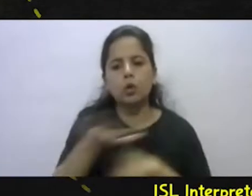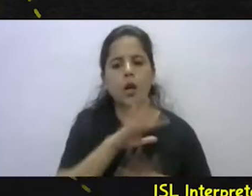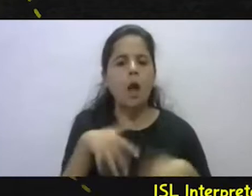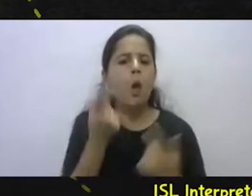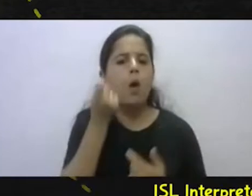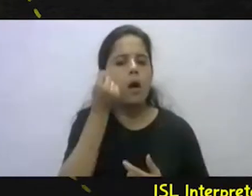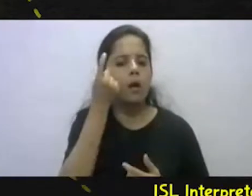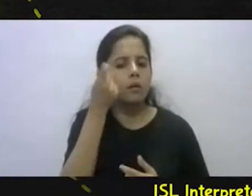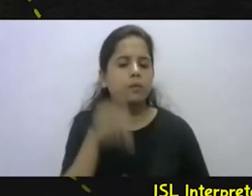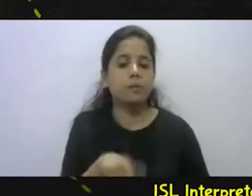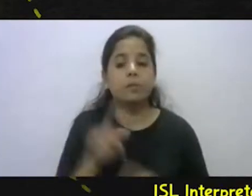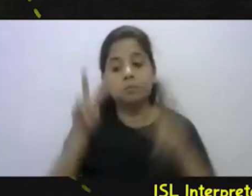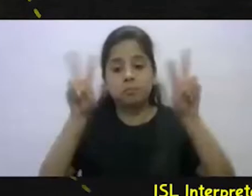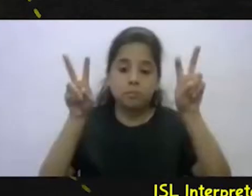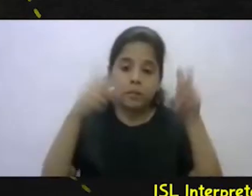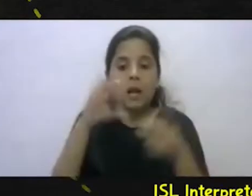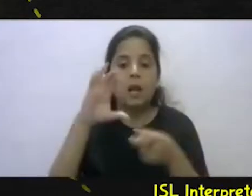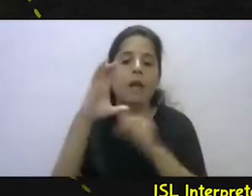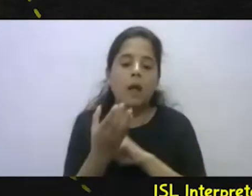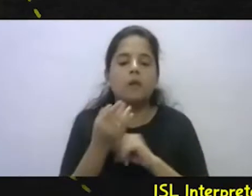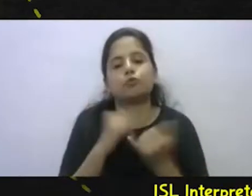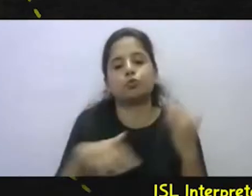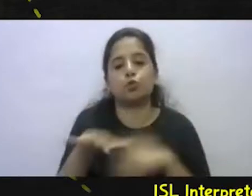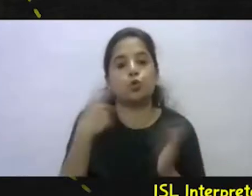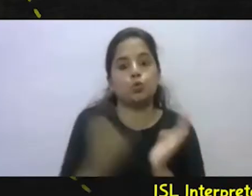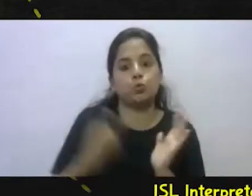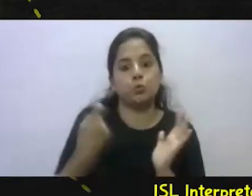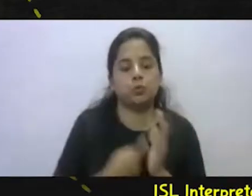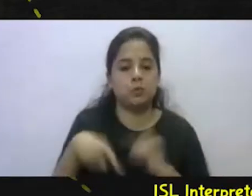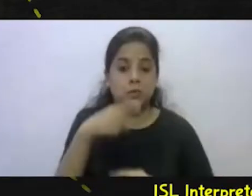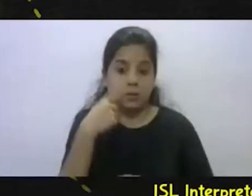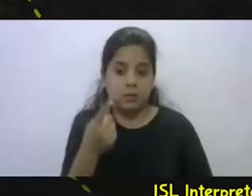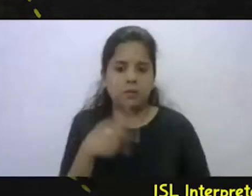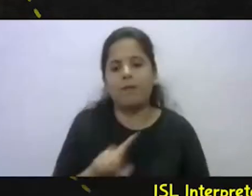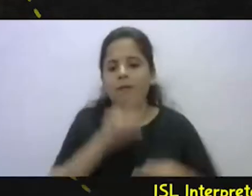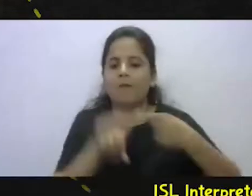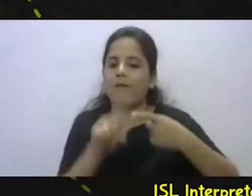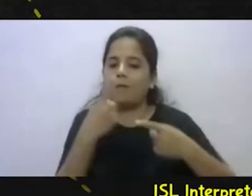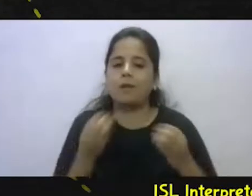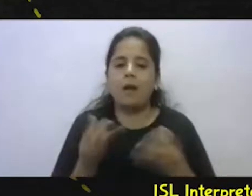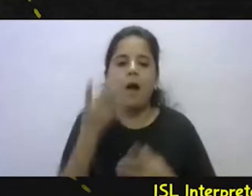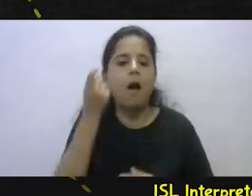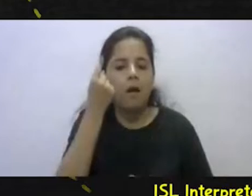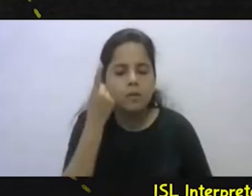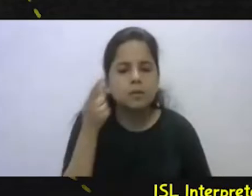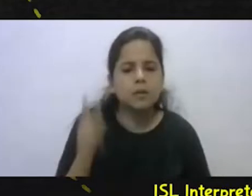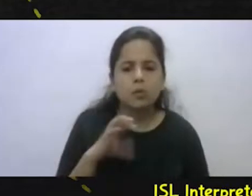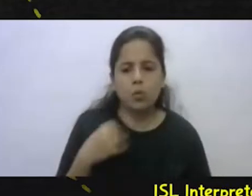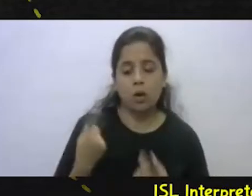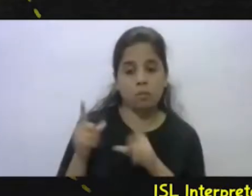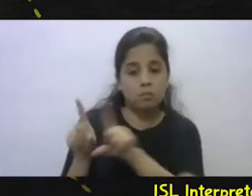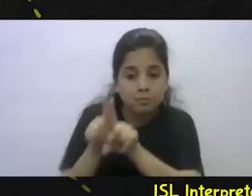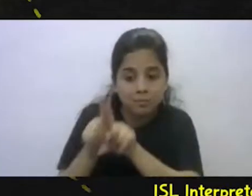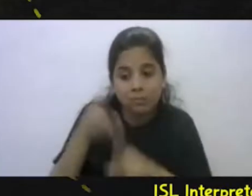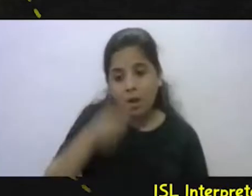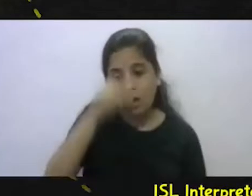is coded on a cultural social norms, right? I mean, first of all, to begin understanding intimacy in a country like